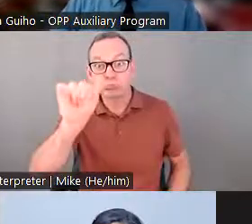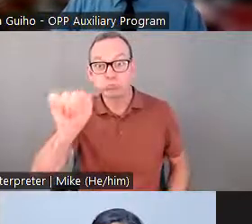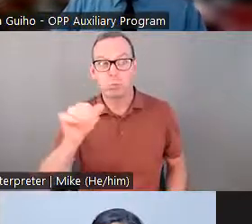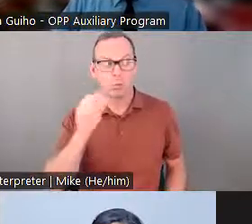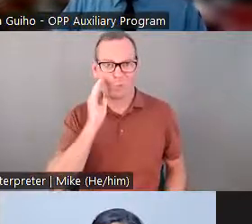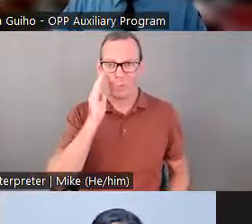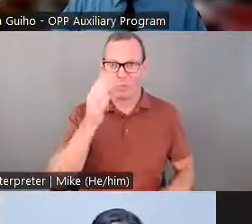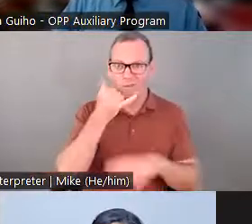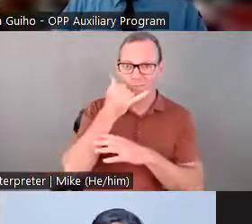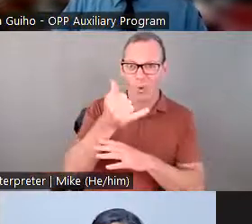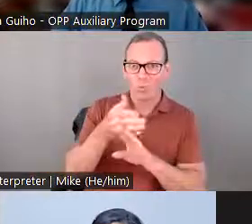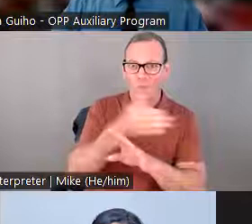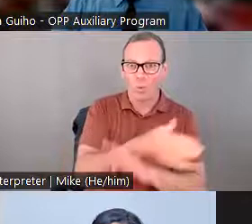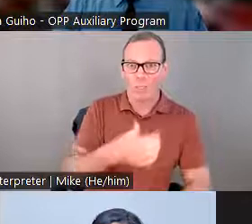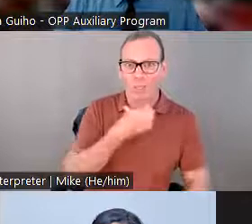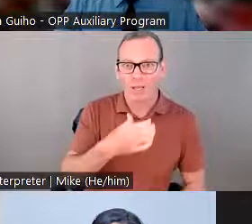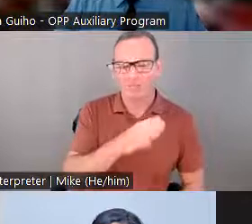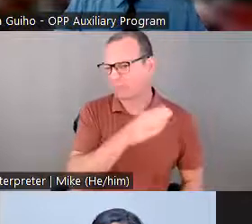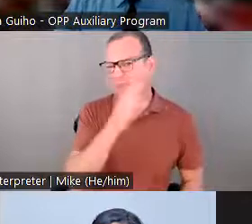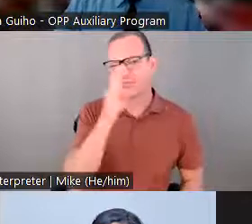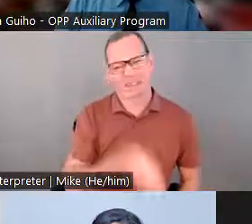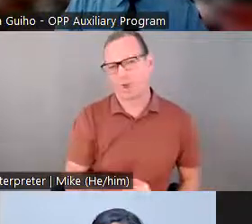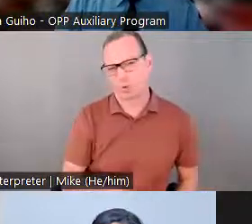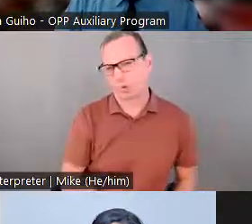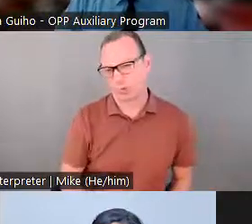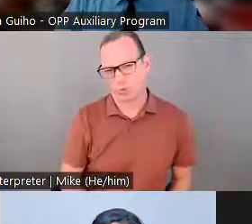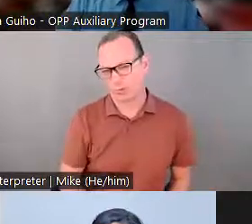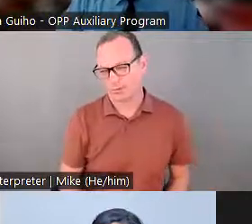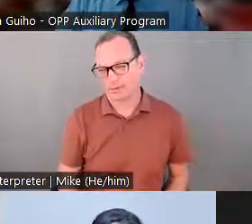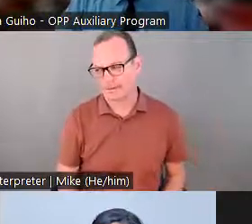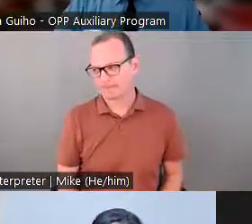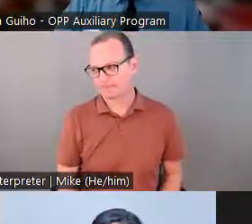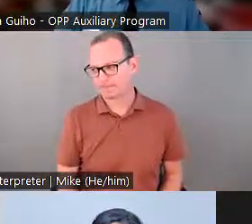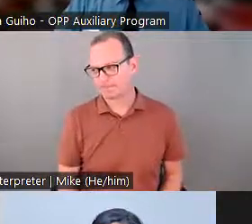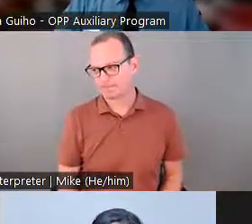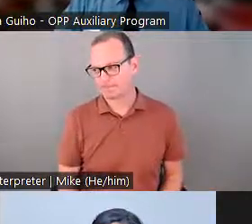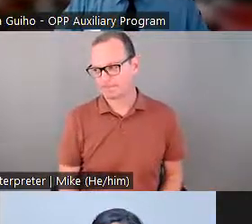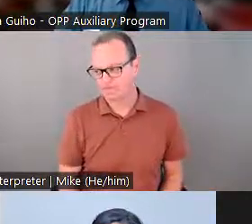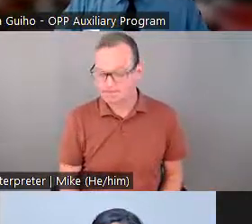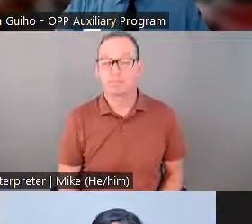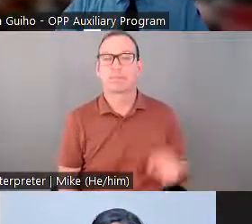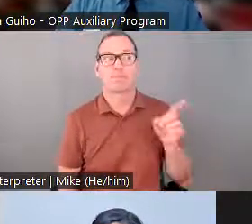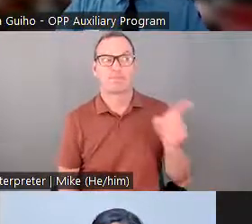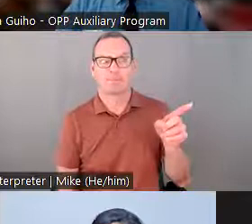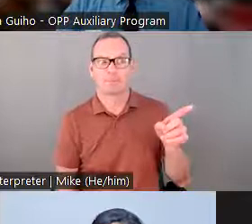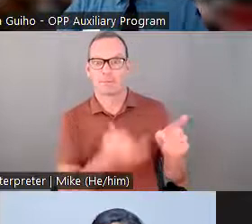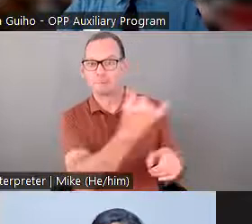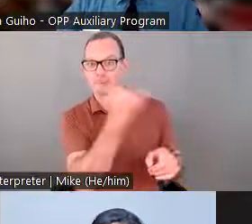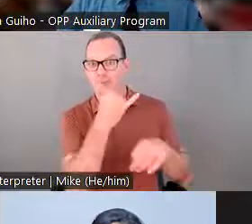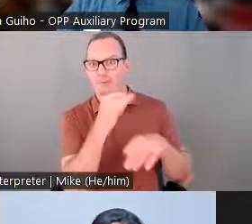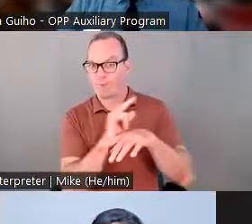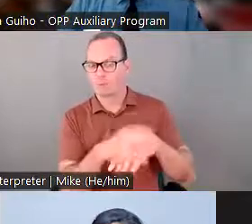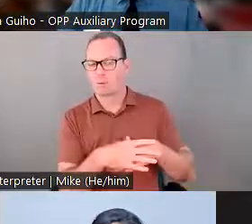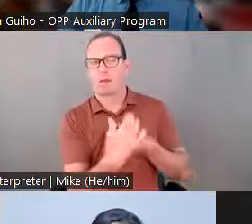like an appointment or something that you need to check that you're home. The pressure that they want, CRA wants their payments